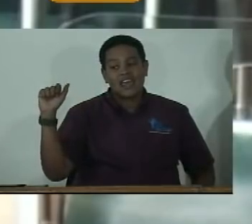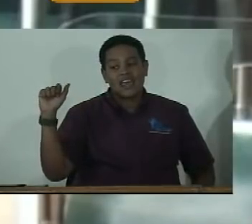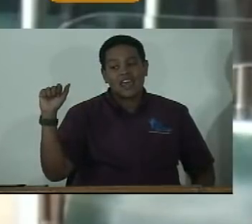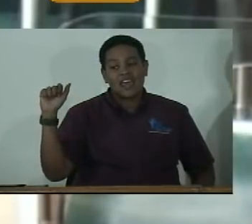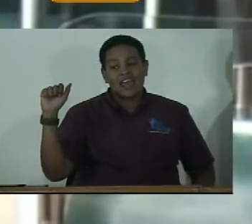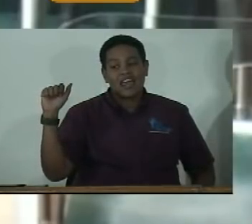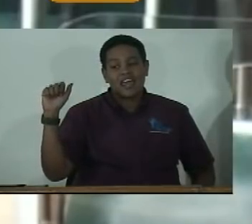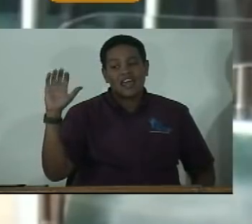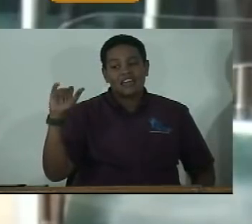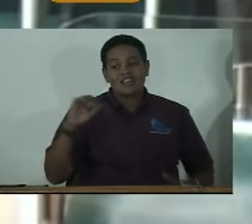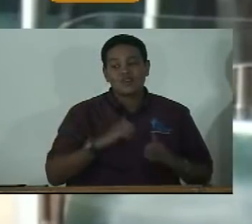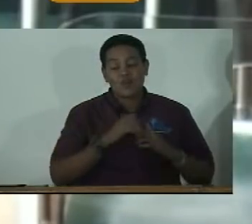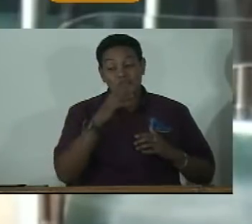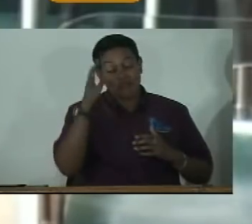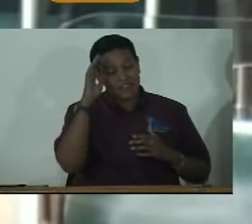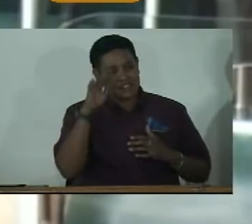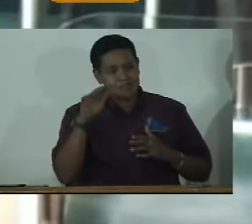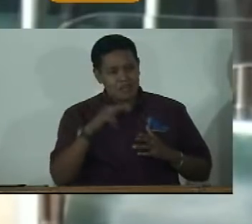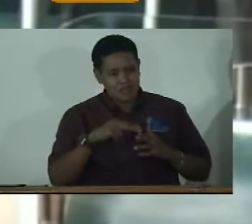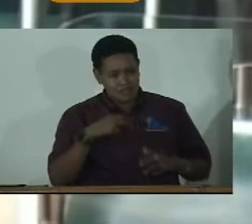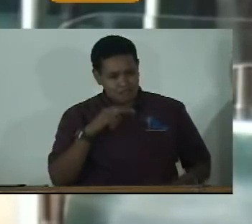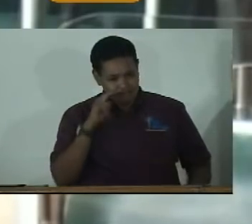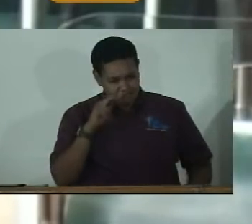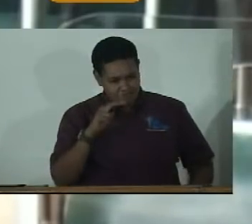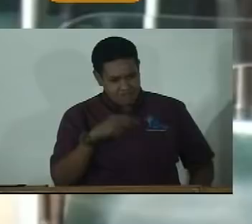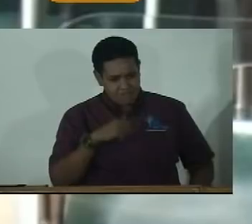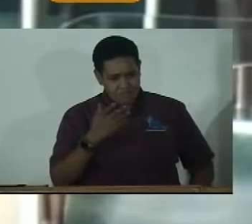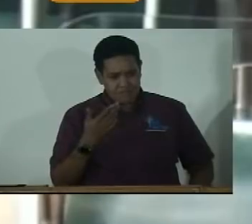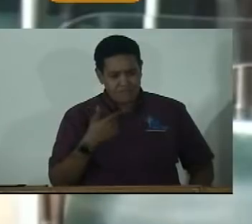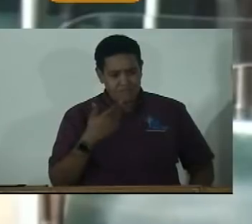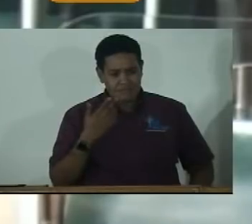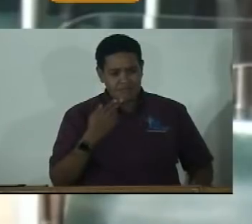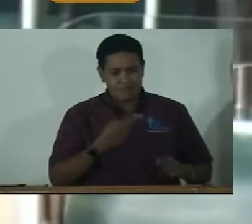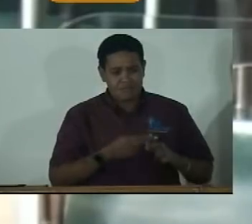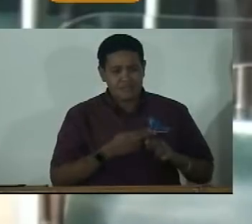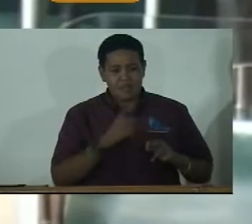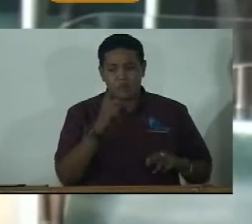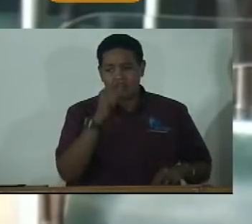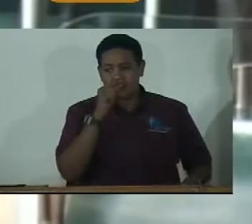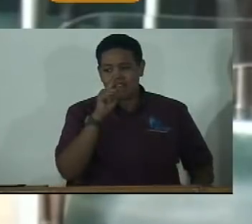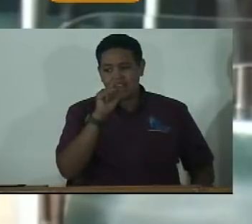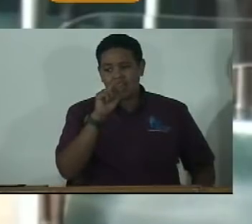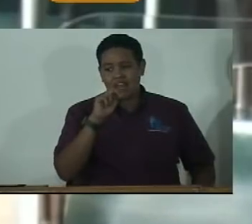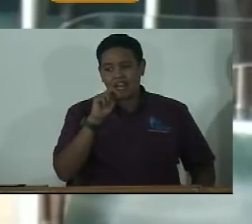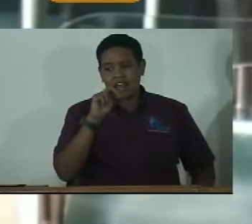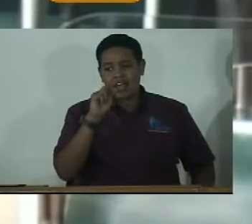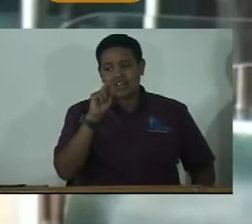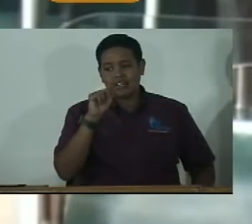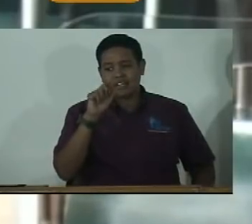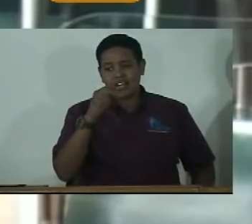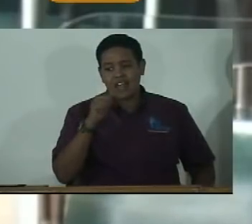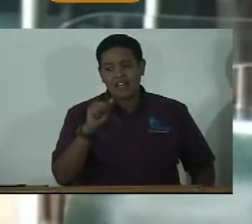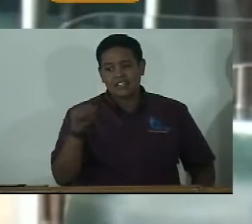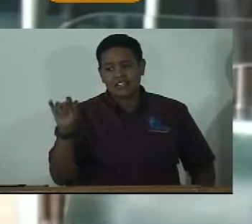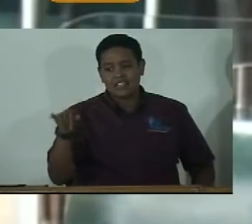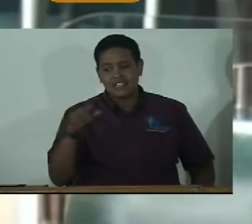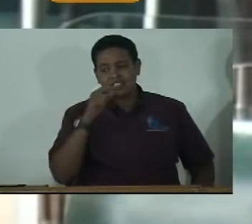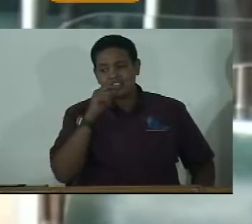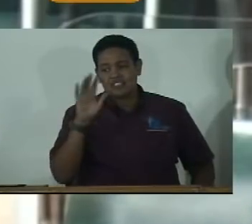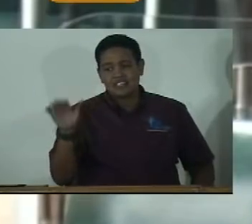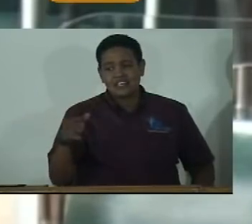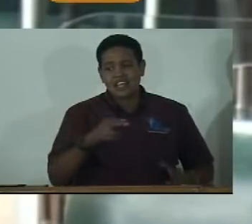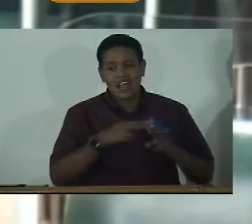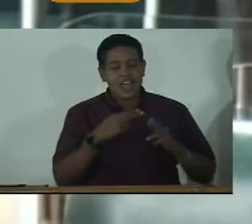That's how the parents spelled the name, and I was fascinated, so I chose to name one chicken Landasha. I must say that's the chicken that didn't